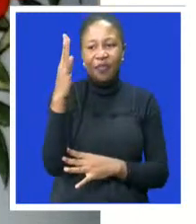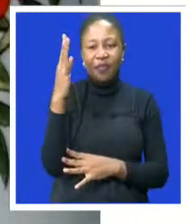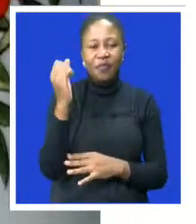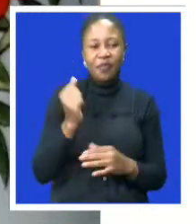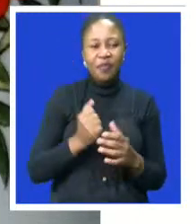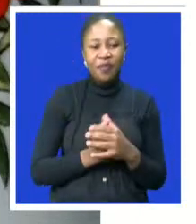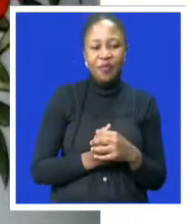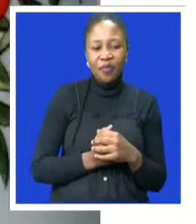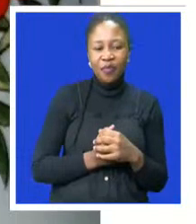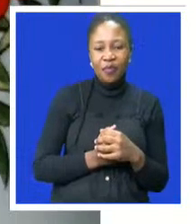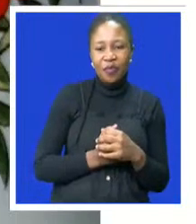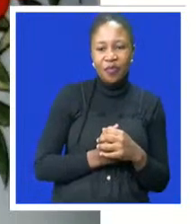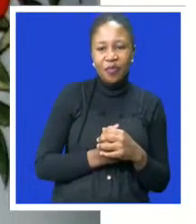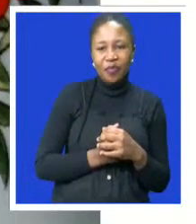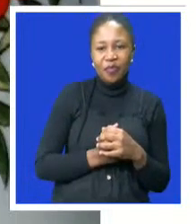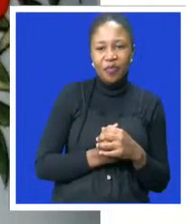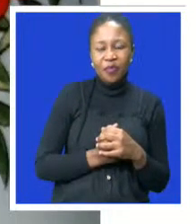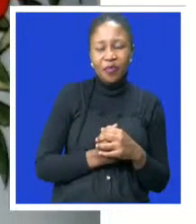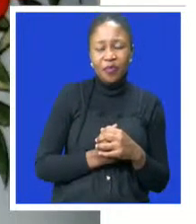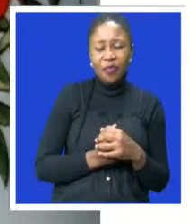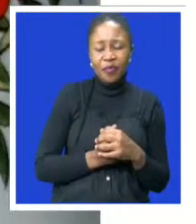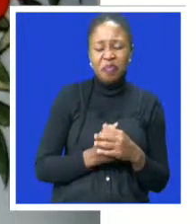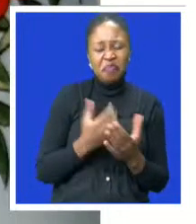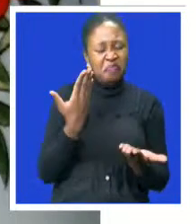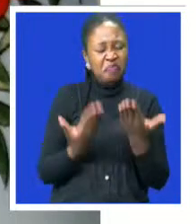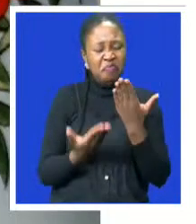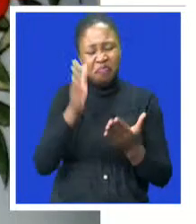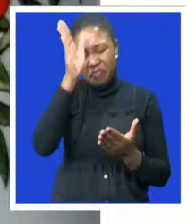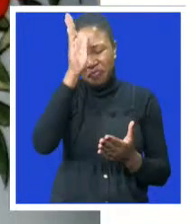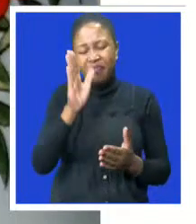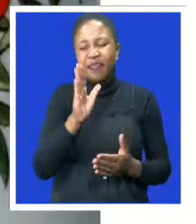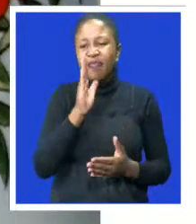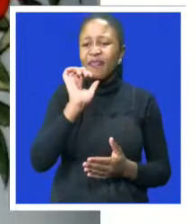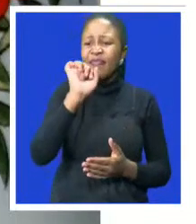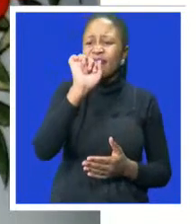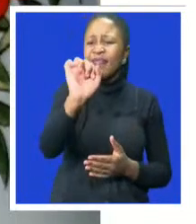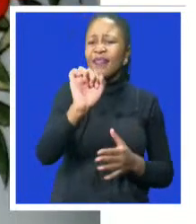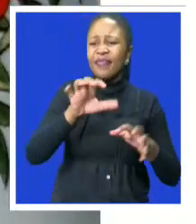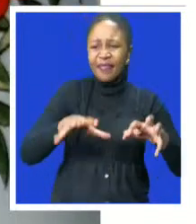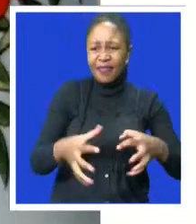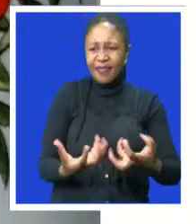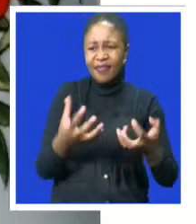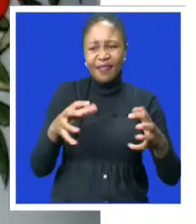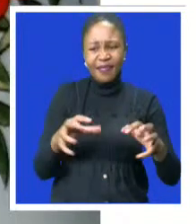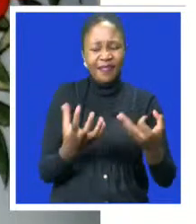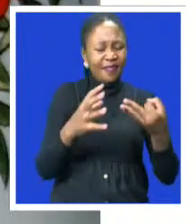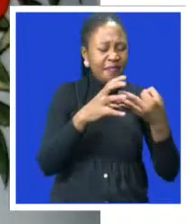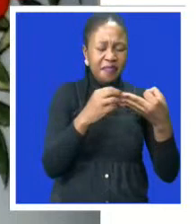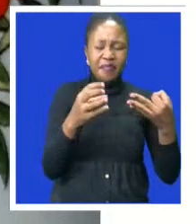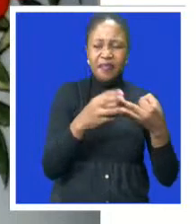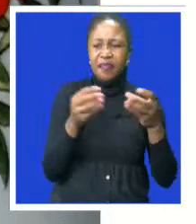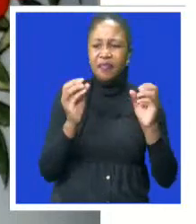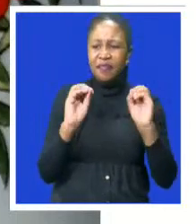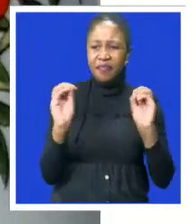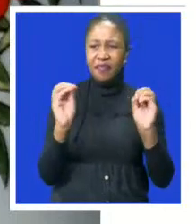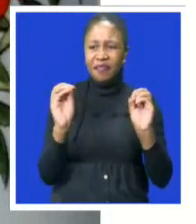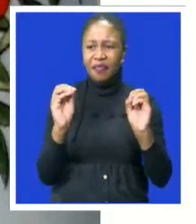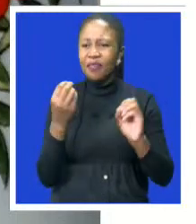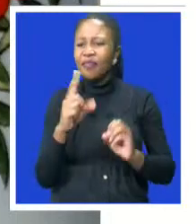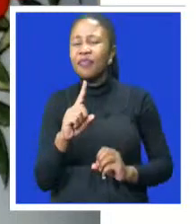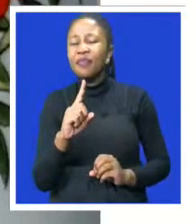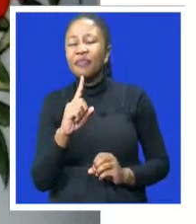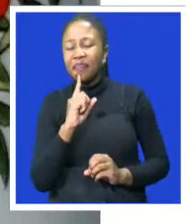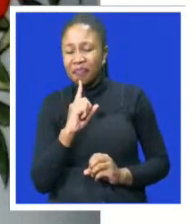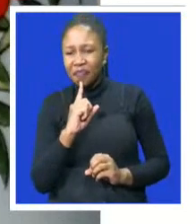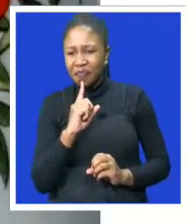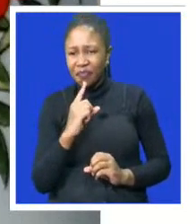those plants to produce fruits. But where do the fruits come from? God makes